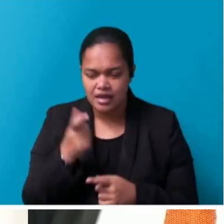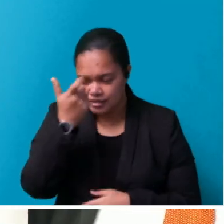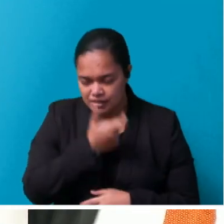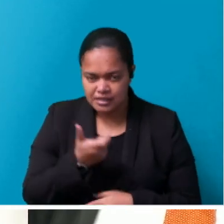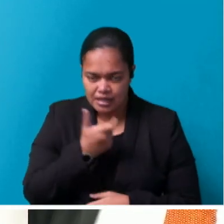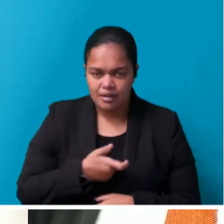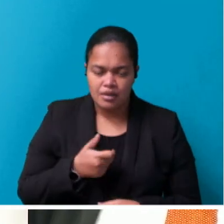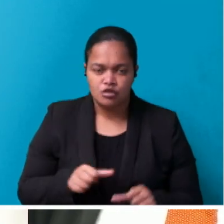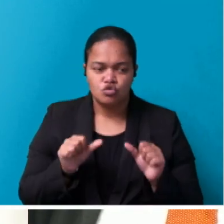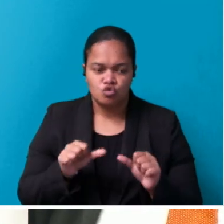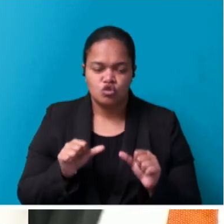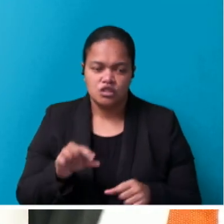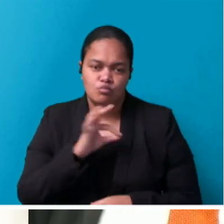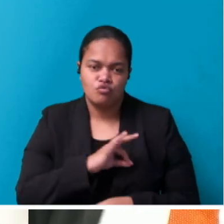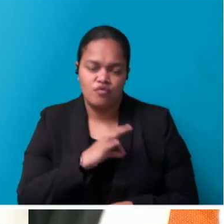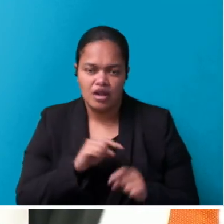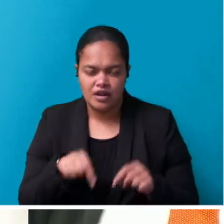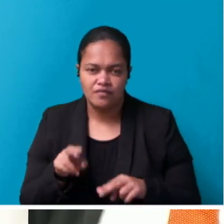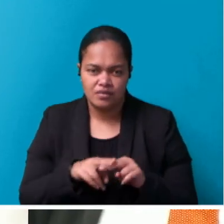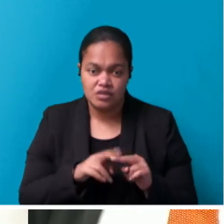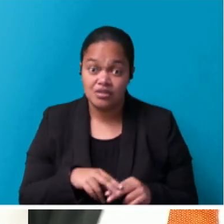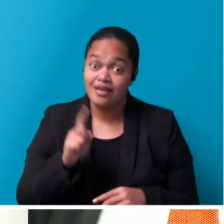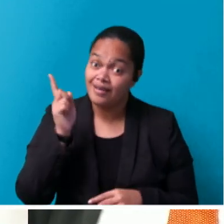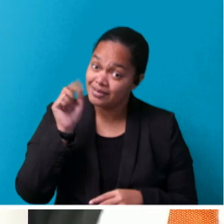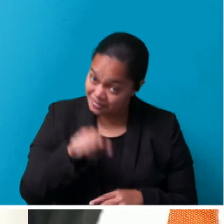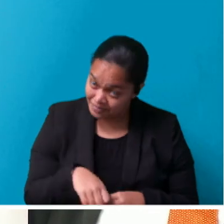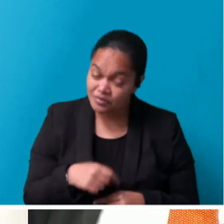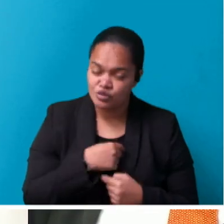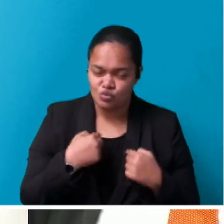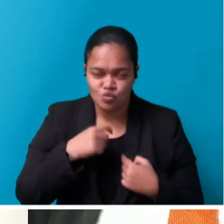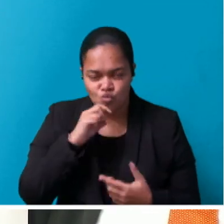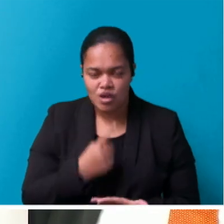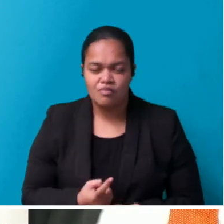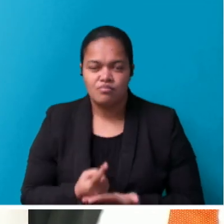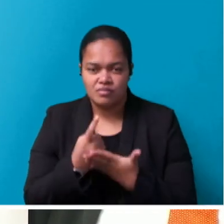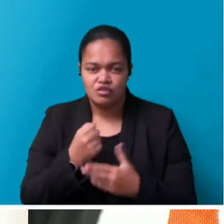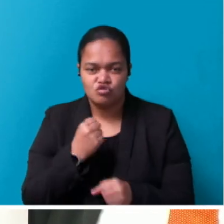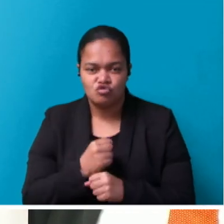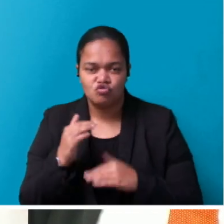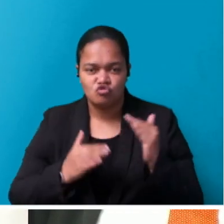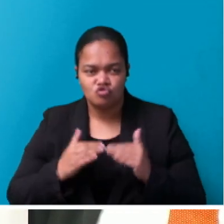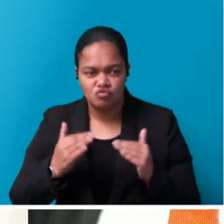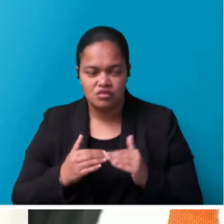profile for Fiji. And of course, promote gender parity and